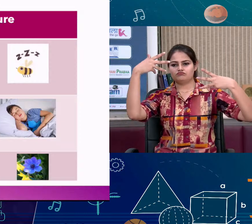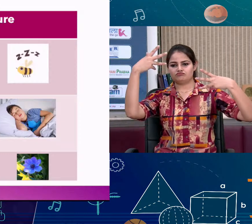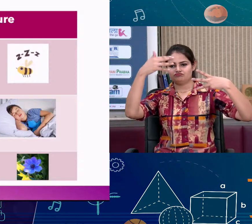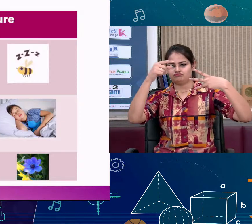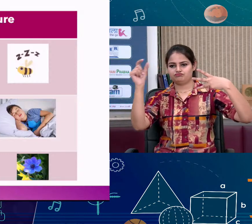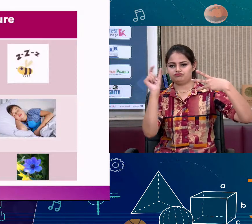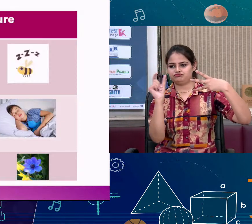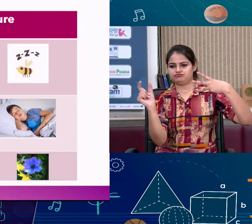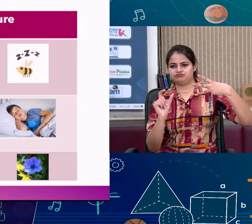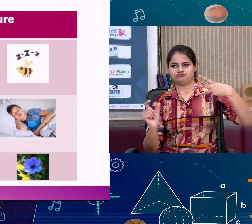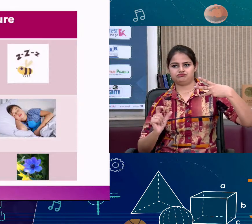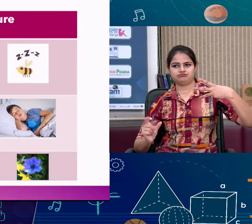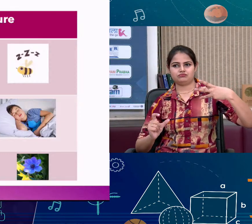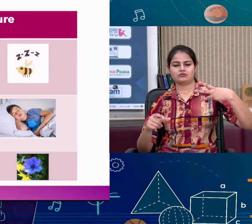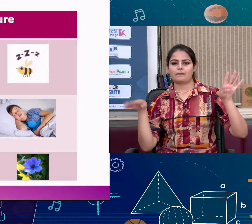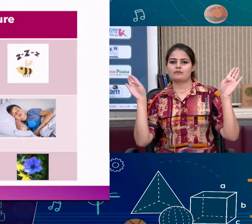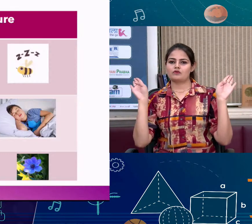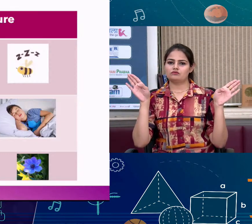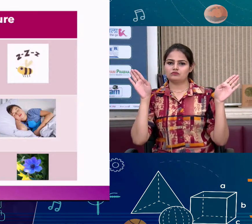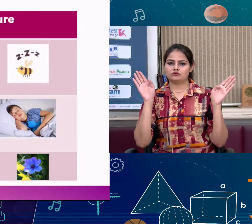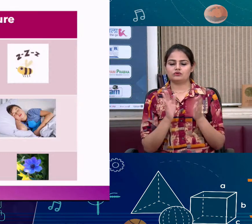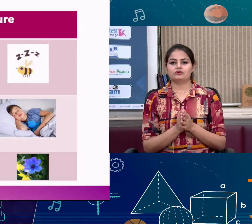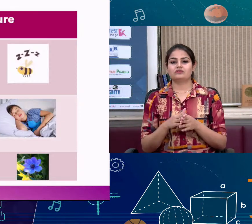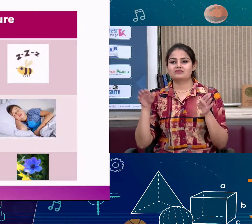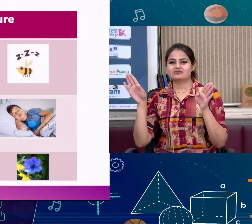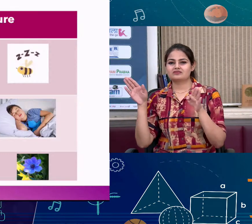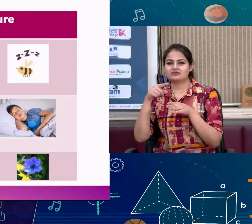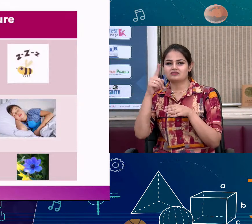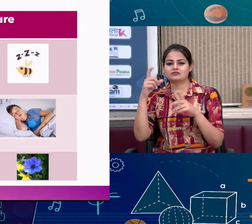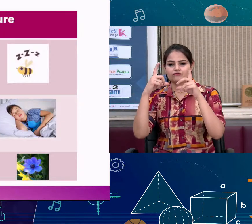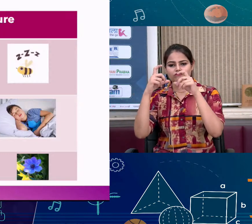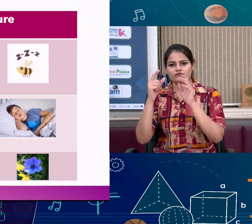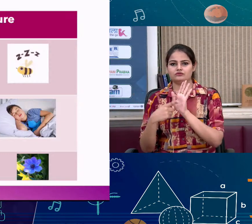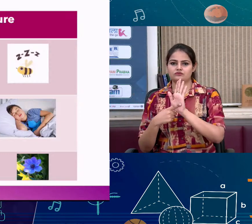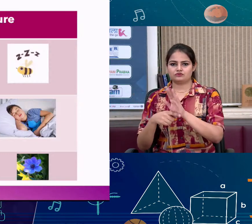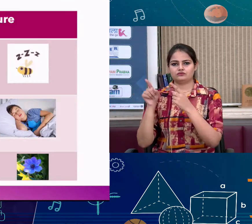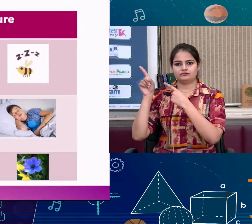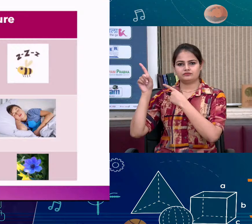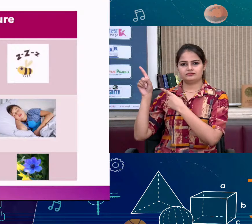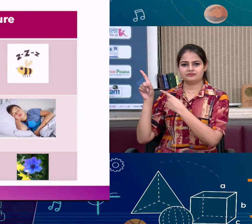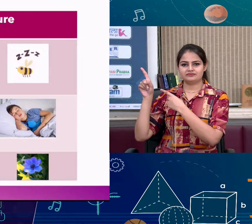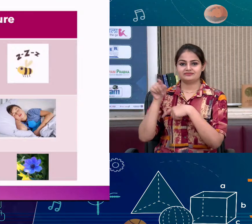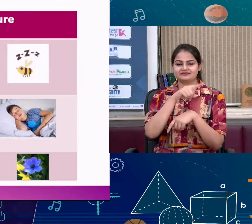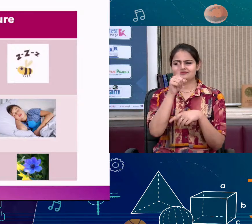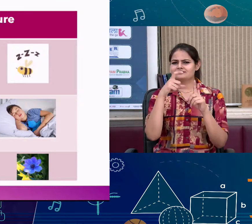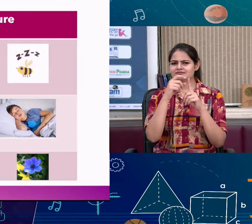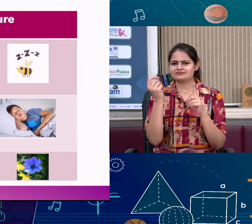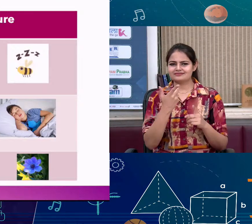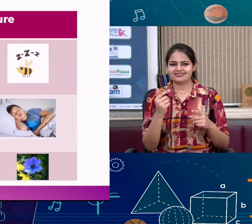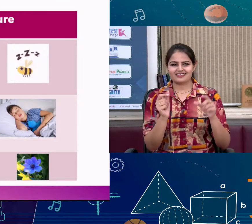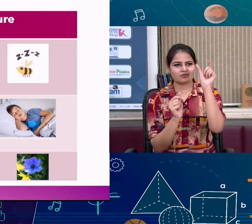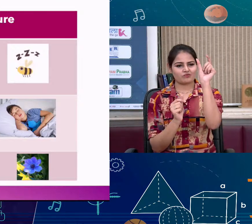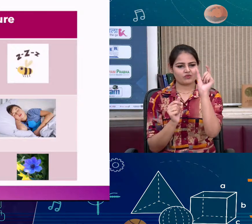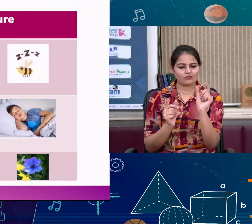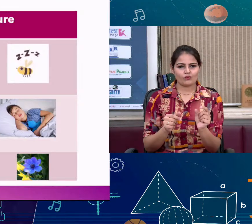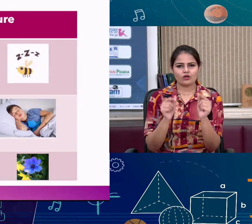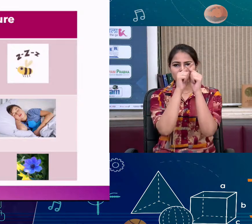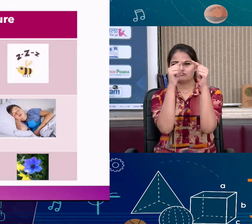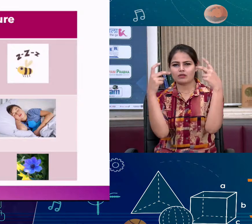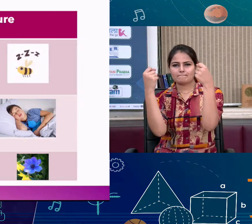You have to match these words either with its meaning or it's with the picture. So meaning, let me just read out the content for